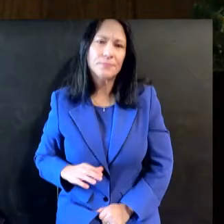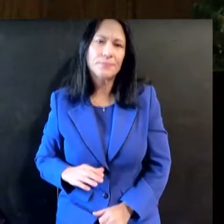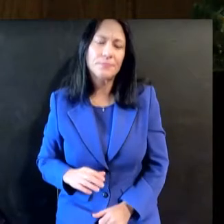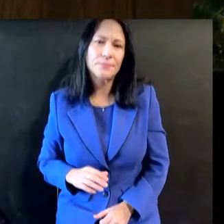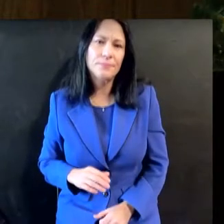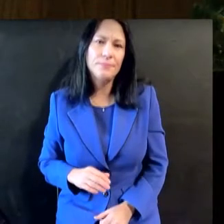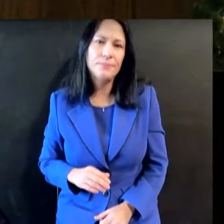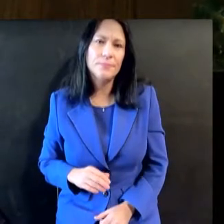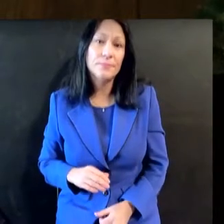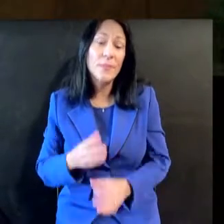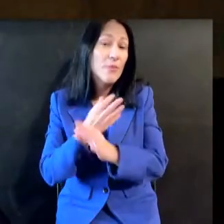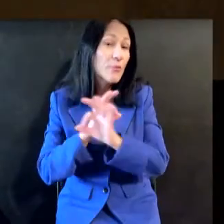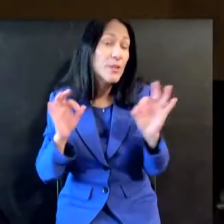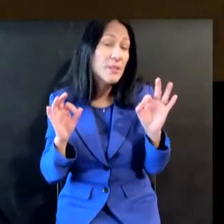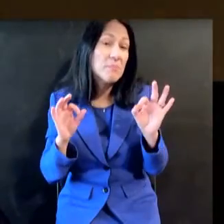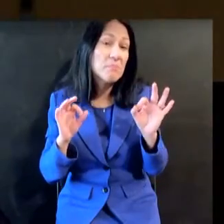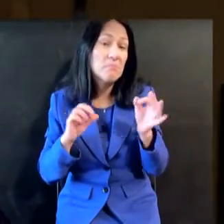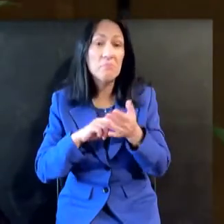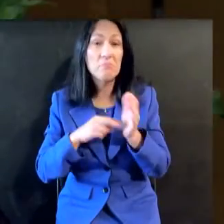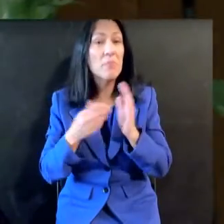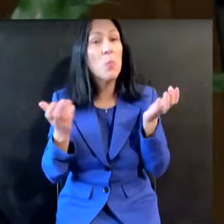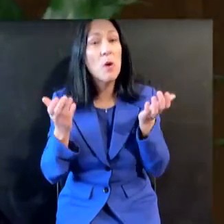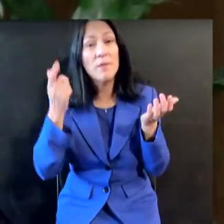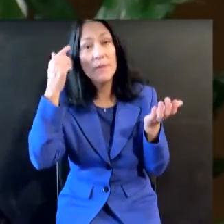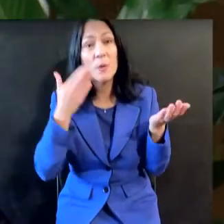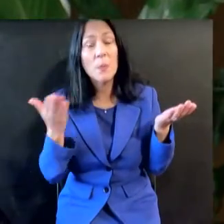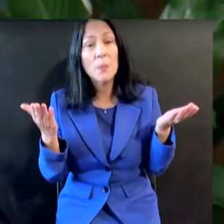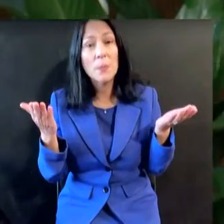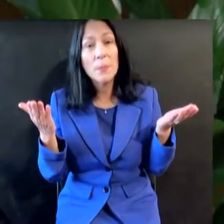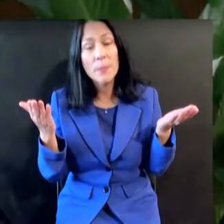What is freedom to you?